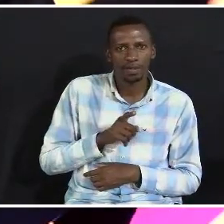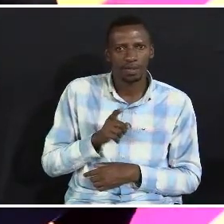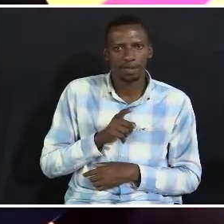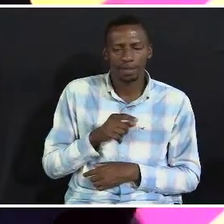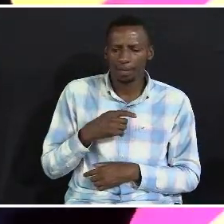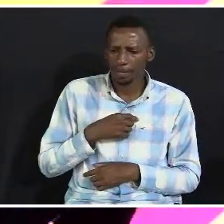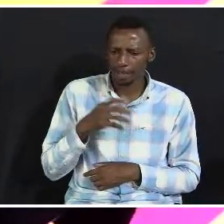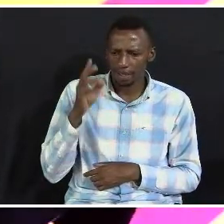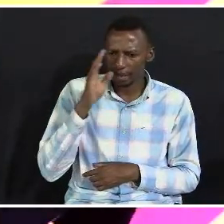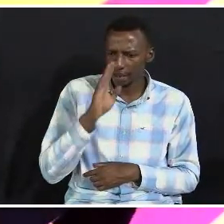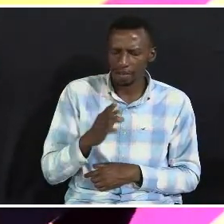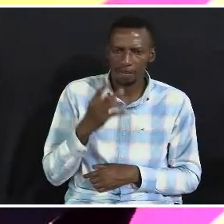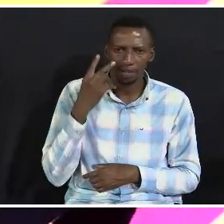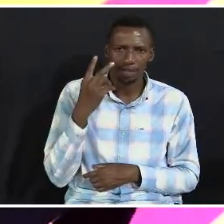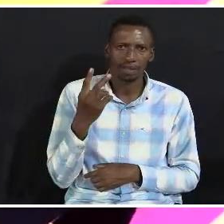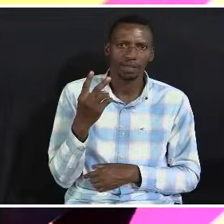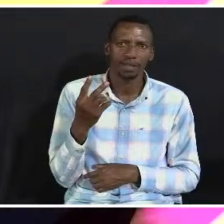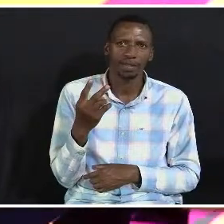never seen